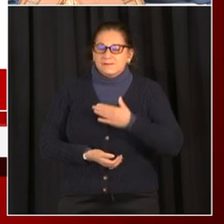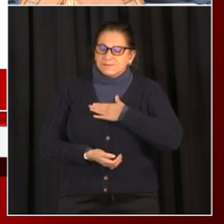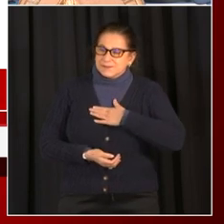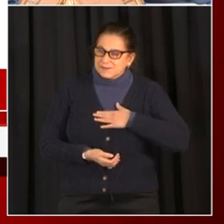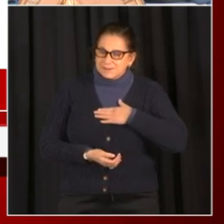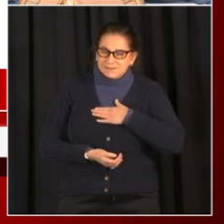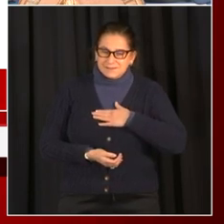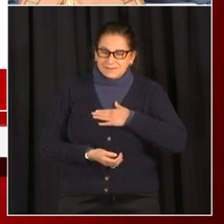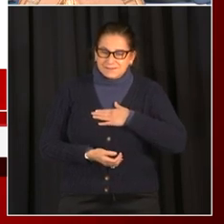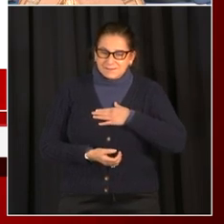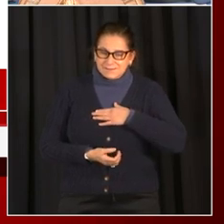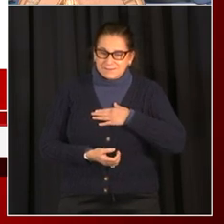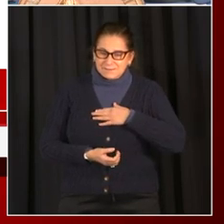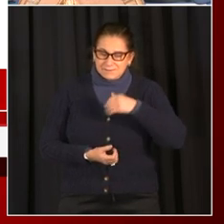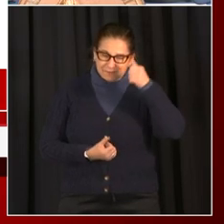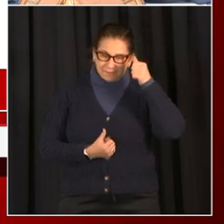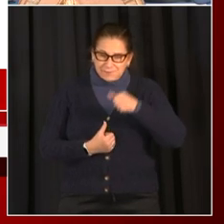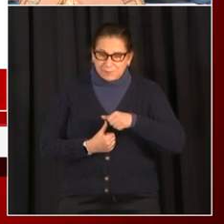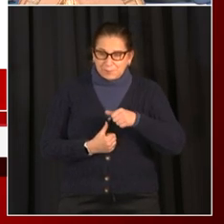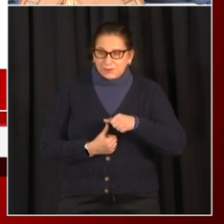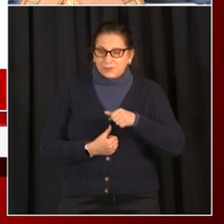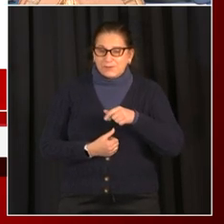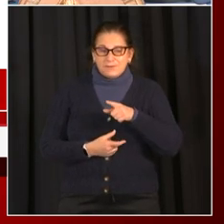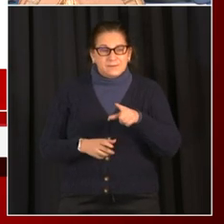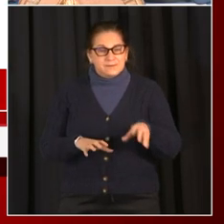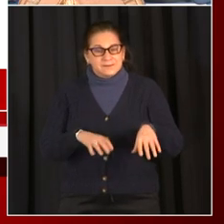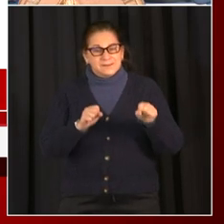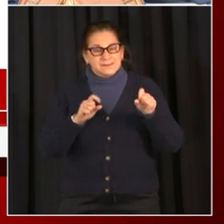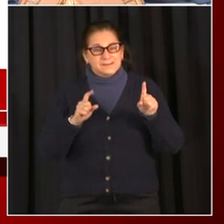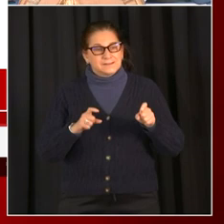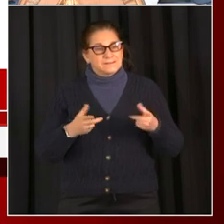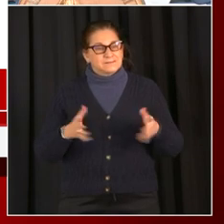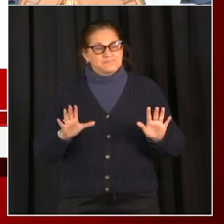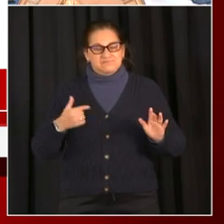that getting tested is not a replacement for